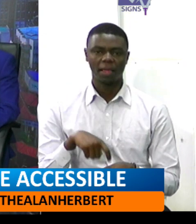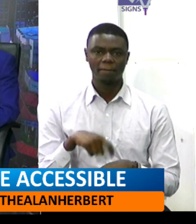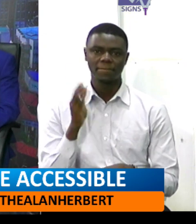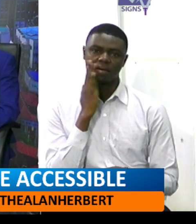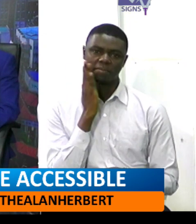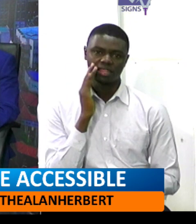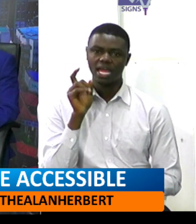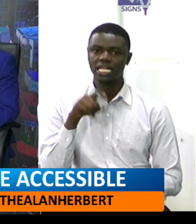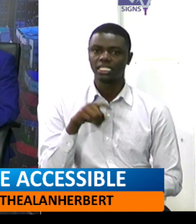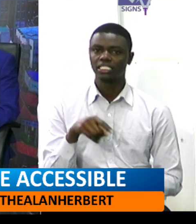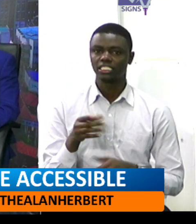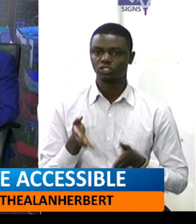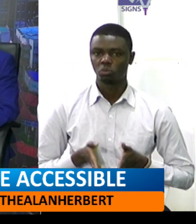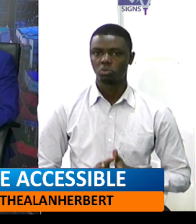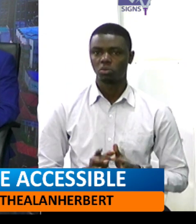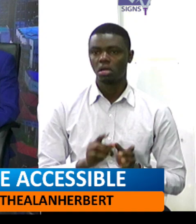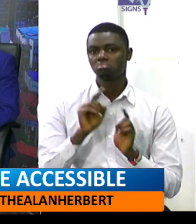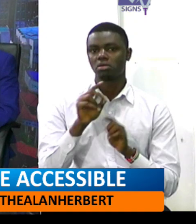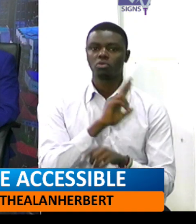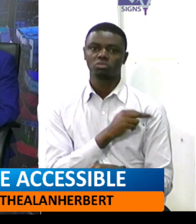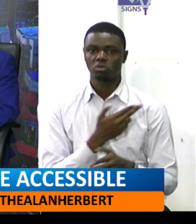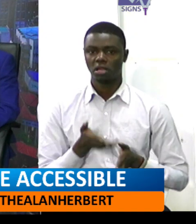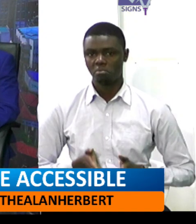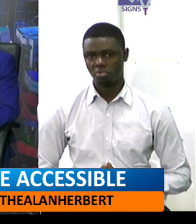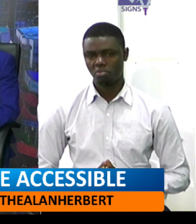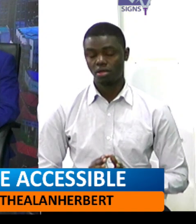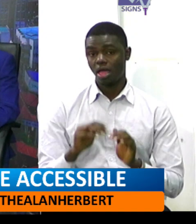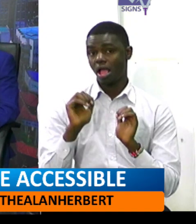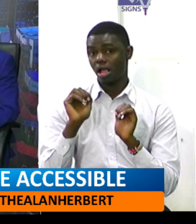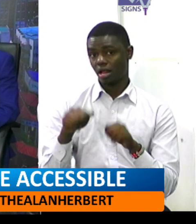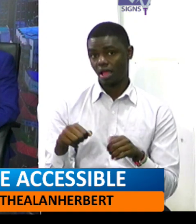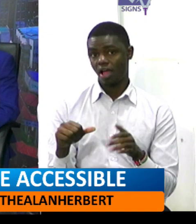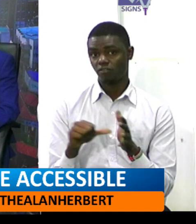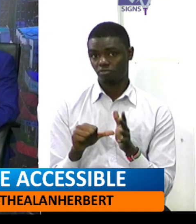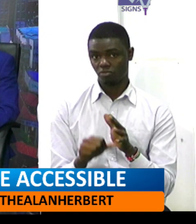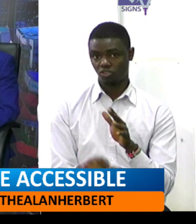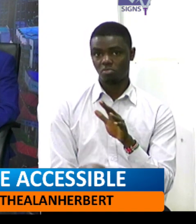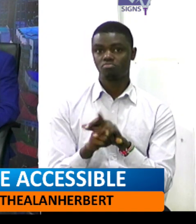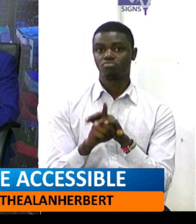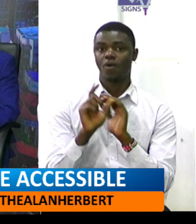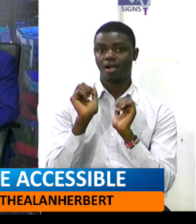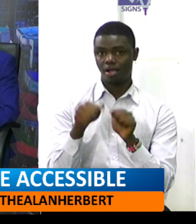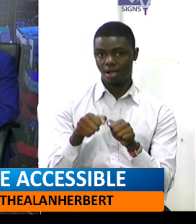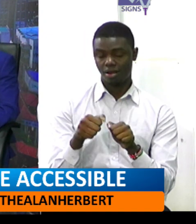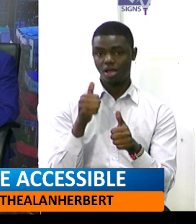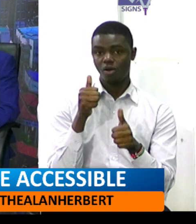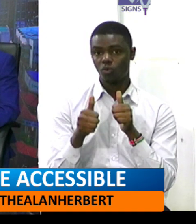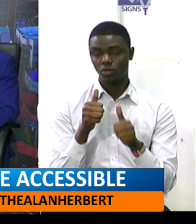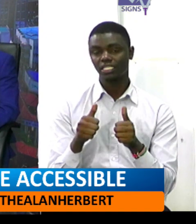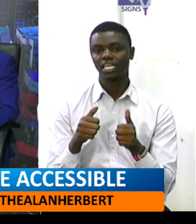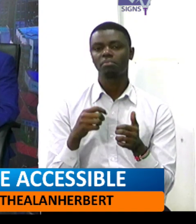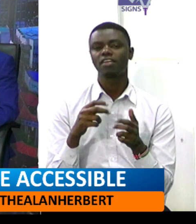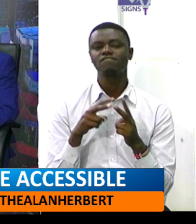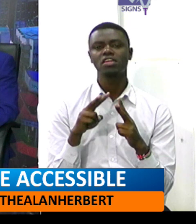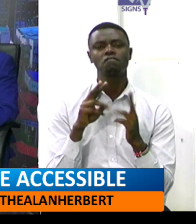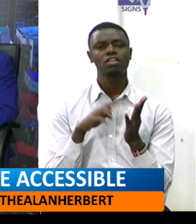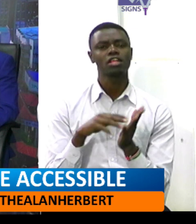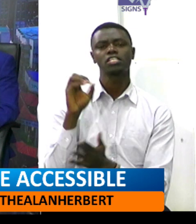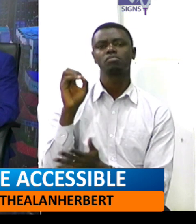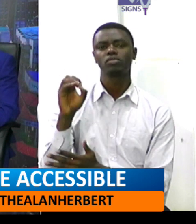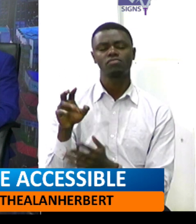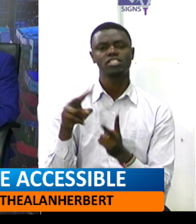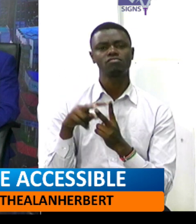baby, she needs to go to hospital and get her baby. There can be complications in that space, and which can be very costly. So